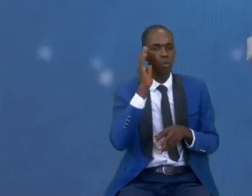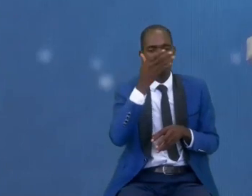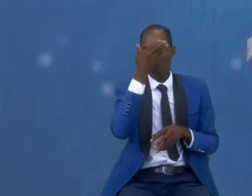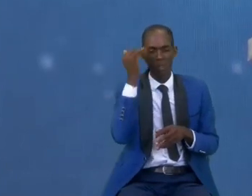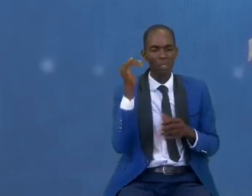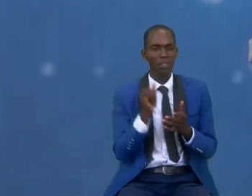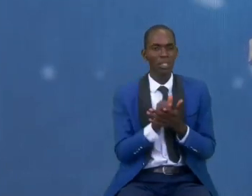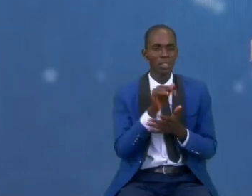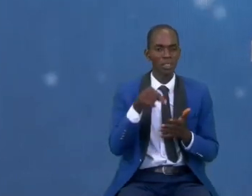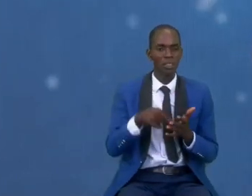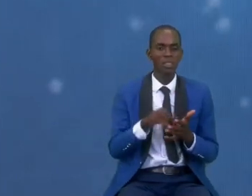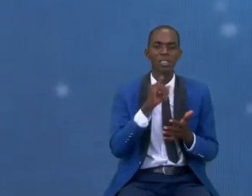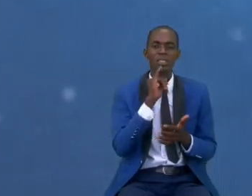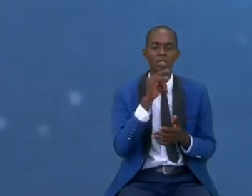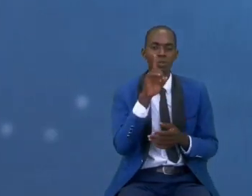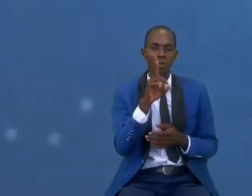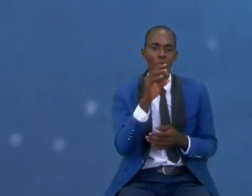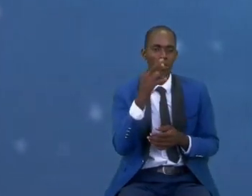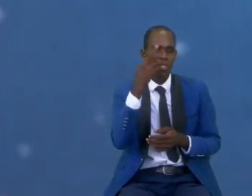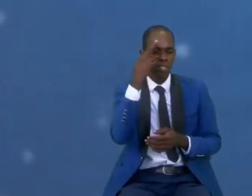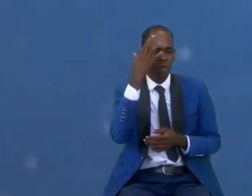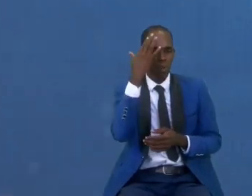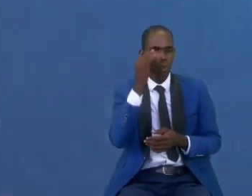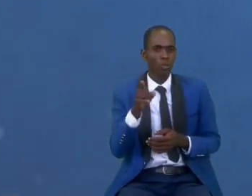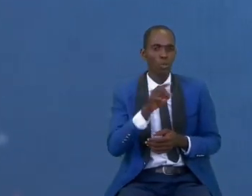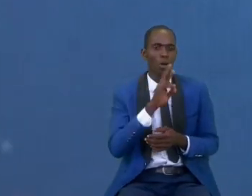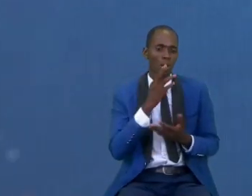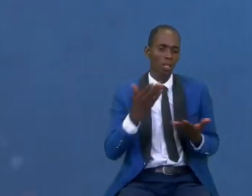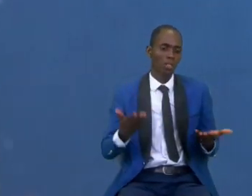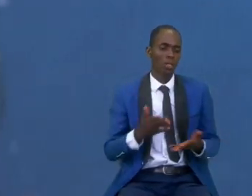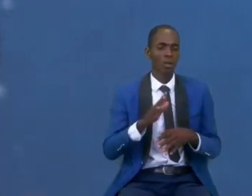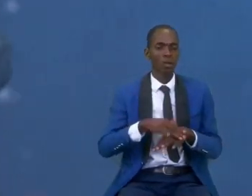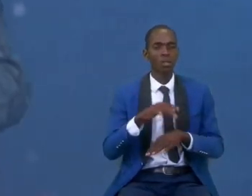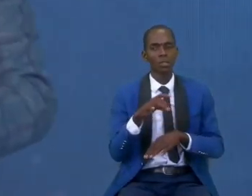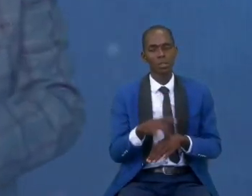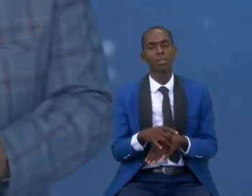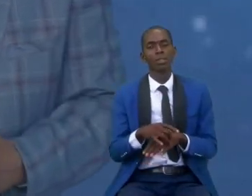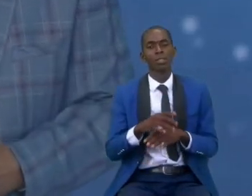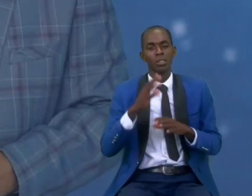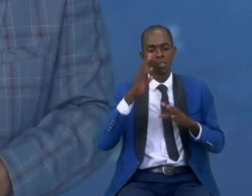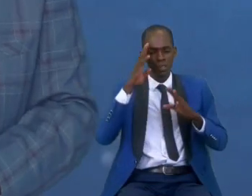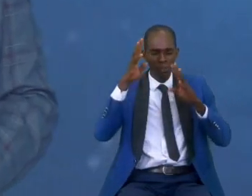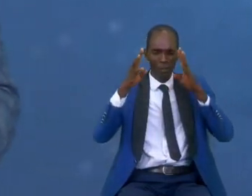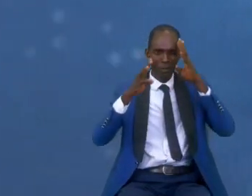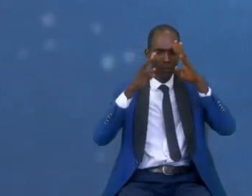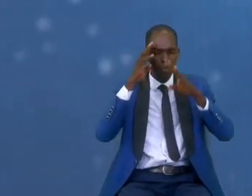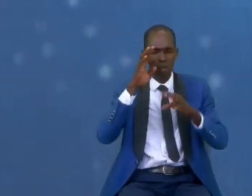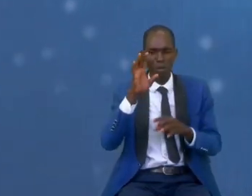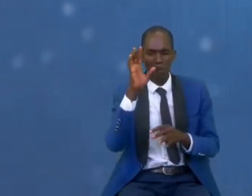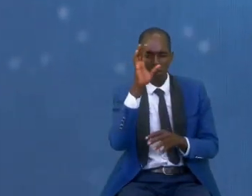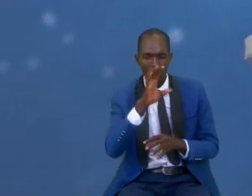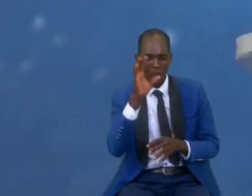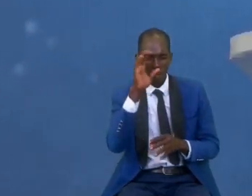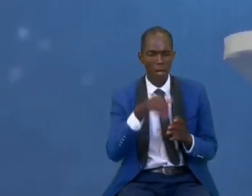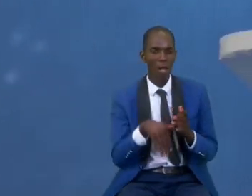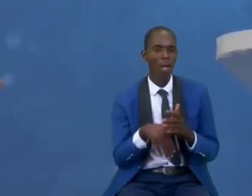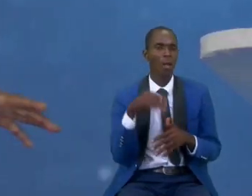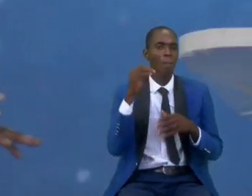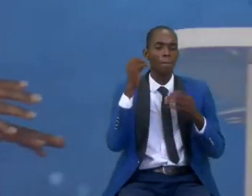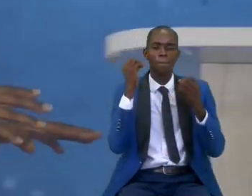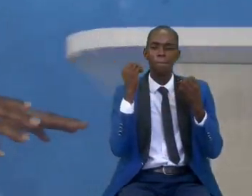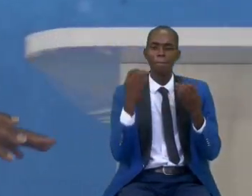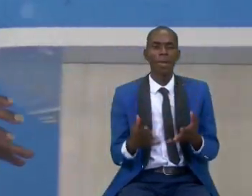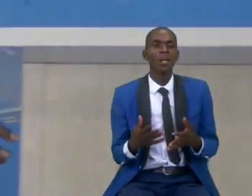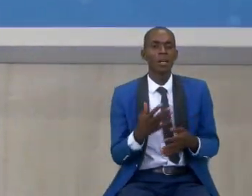earth. Inventions, they sought out many inventions, and the V there, vanities. We